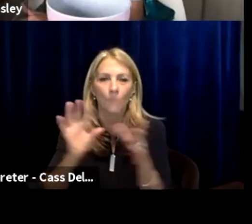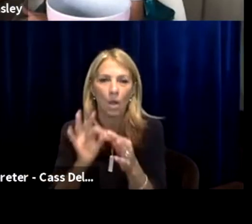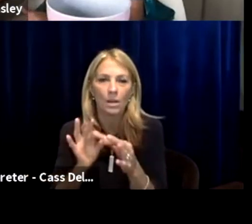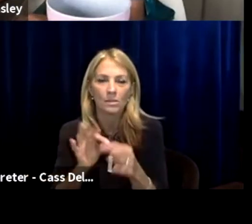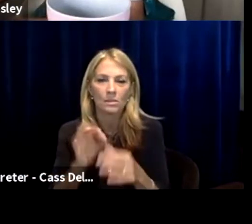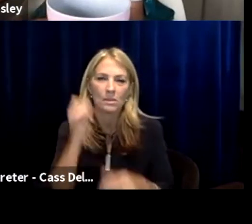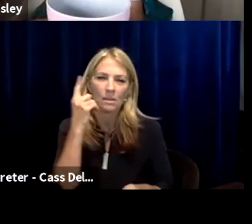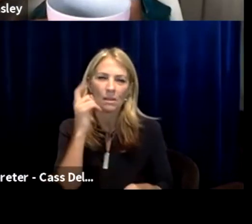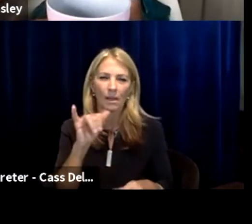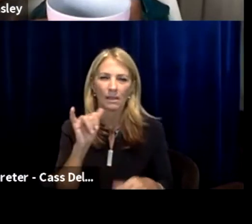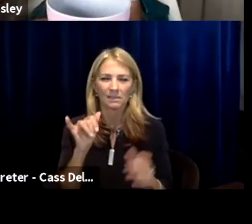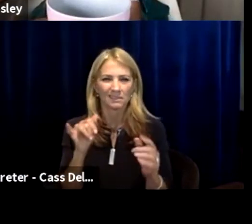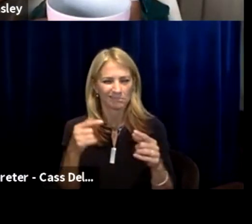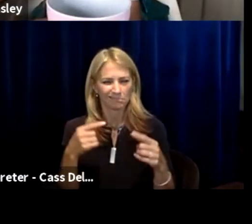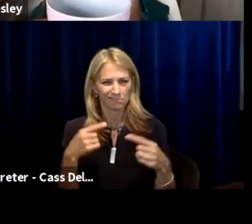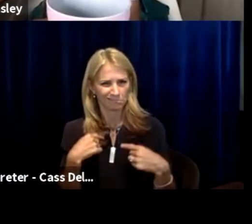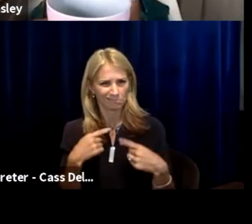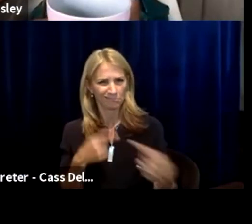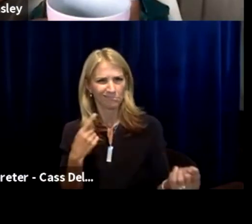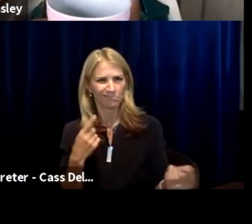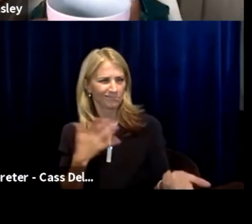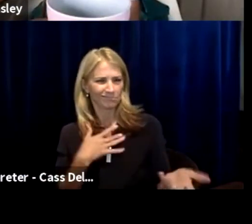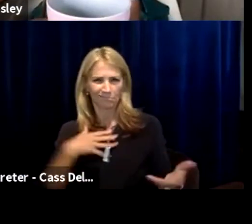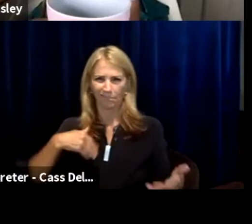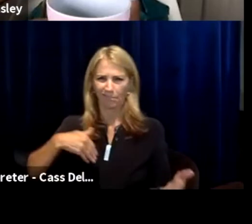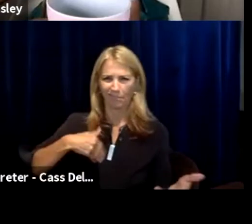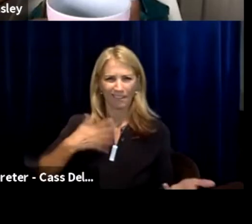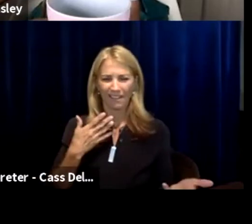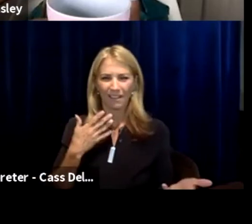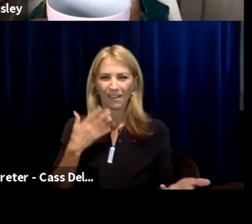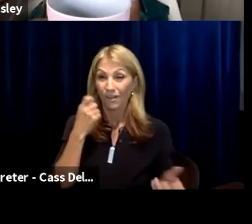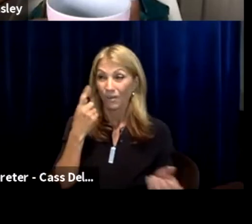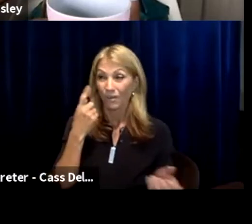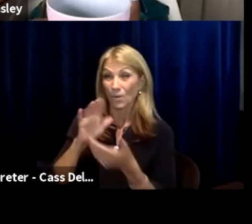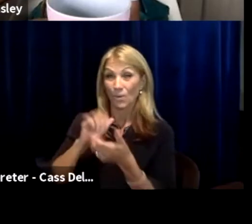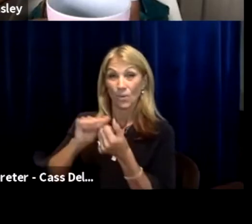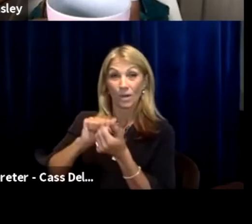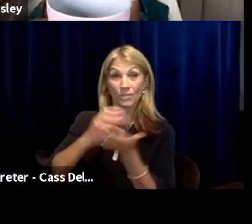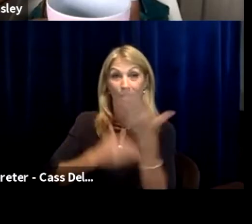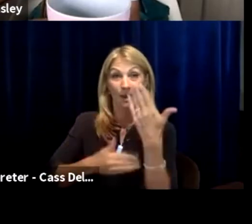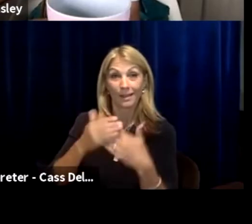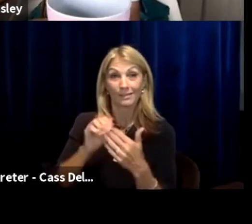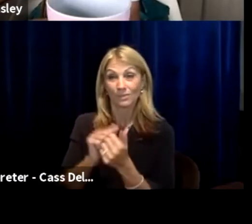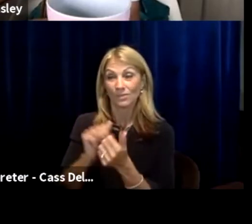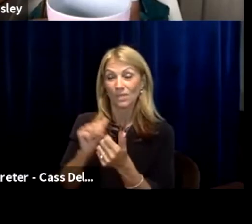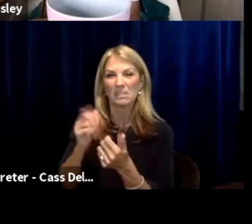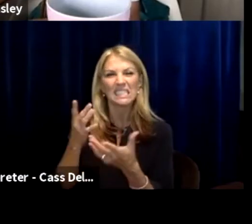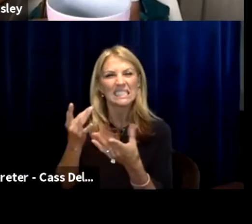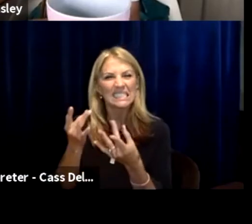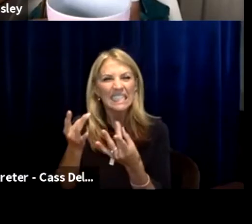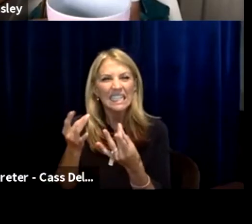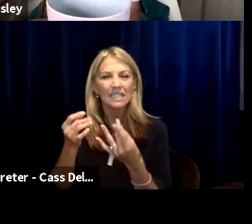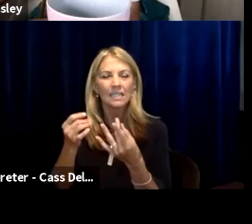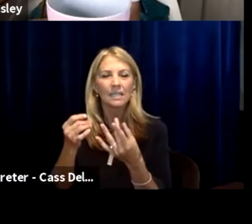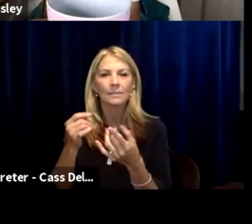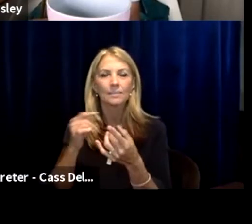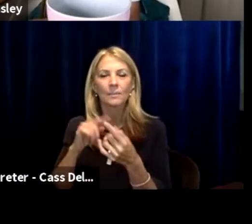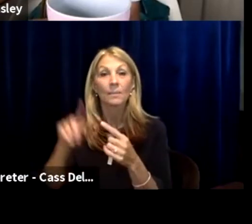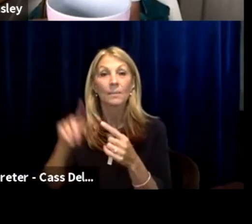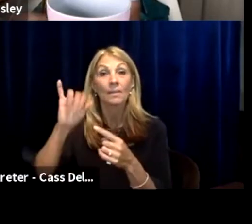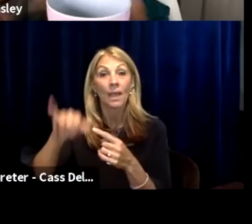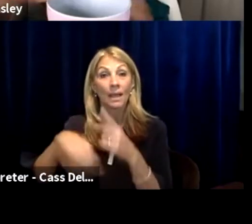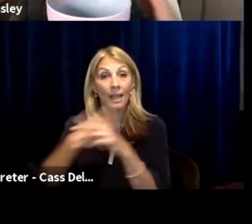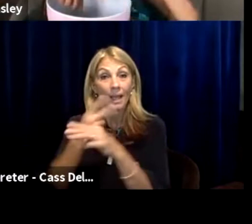when you wash your hands with soap, it's like super slippery and like, you know, you don't think of it as being sticky, but in essence, that type of